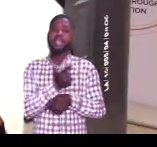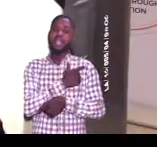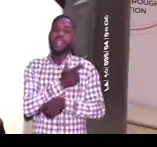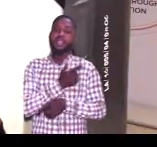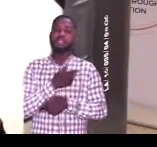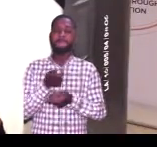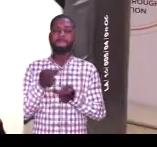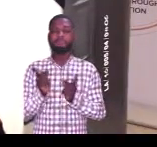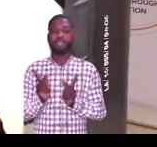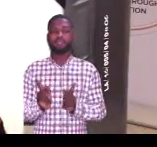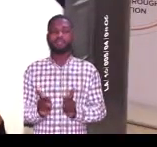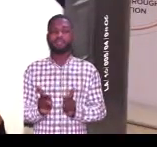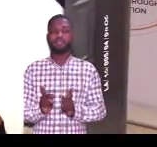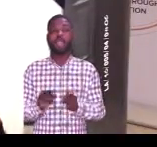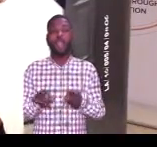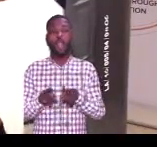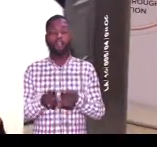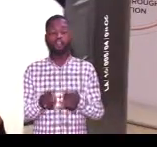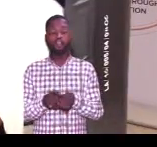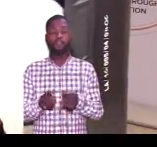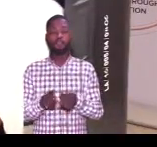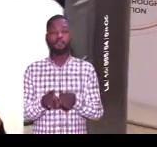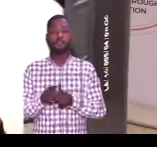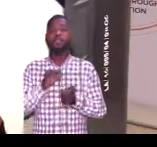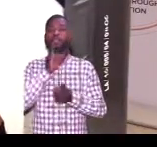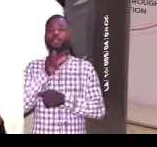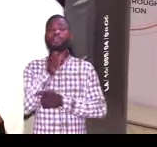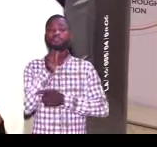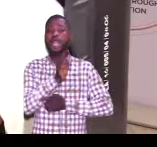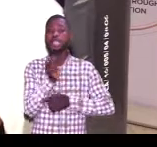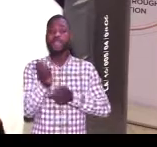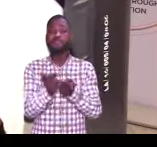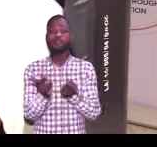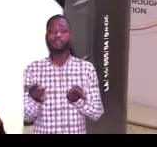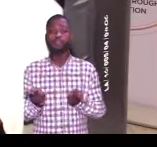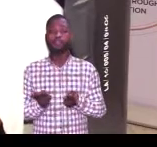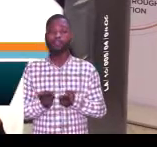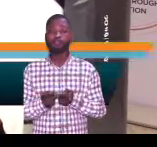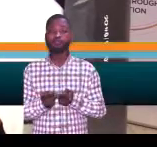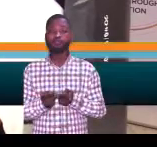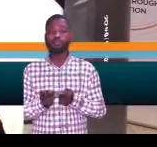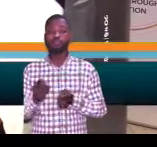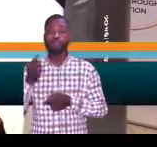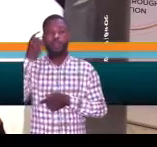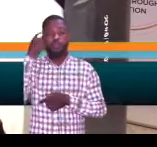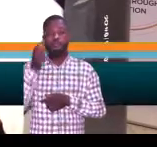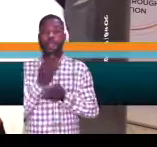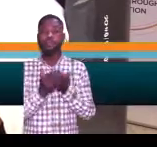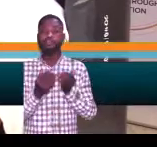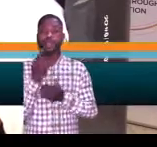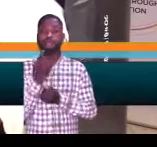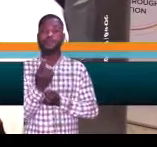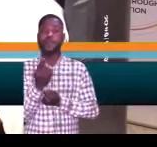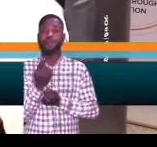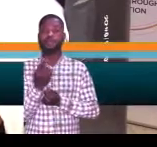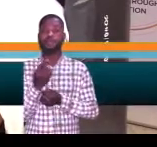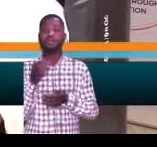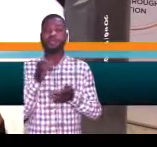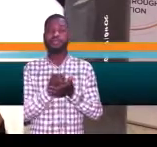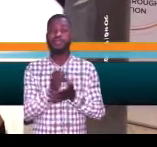lazy person. Definitely not. Also, it's not a position for